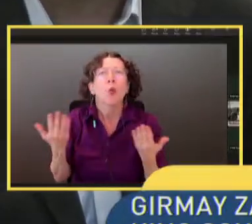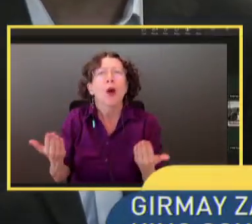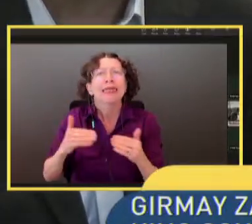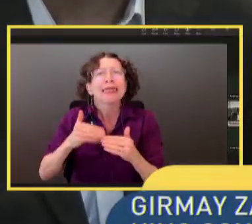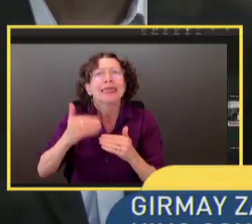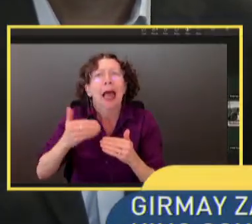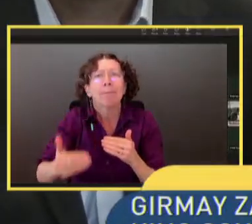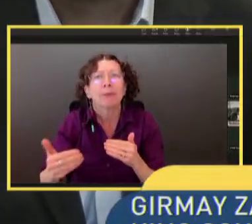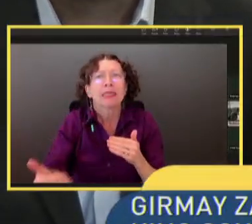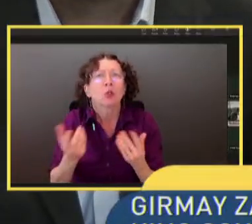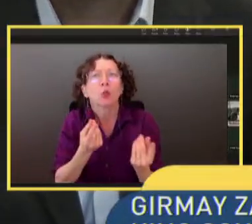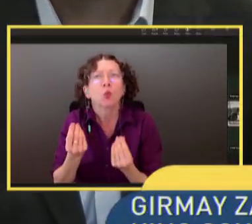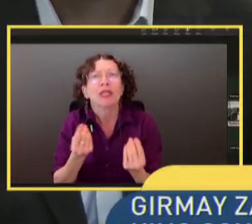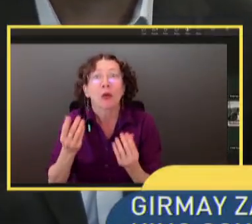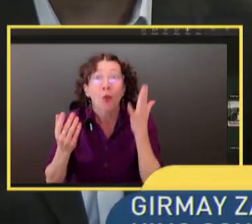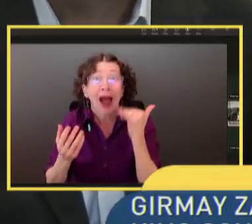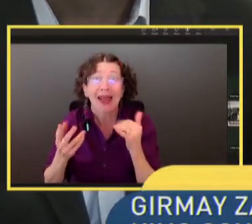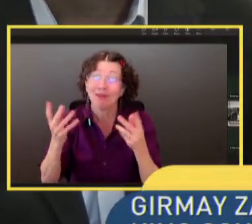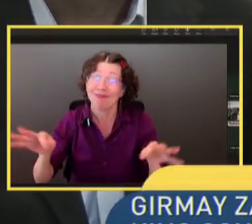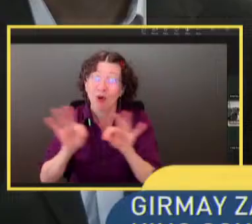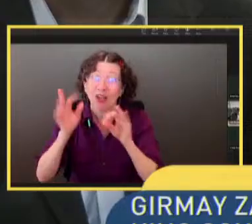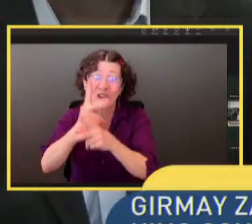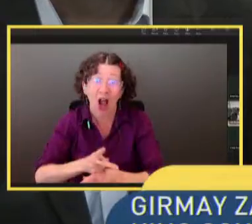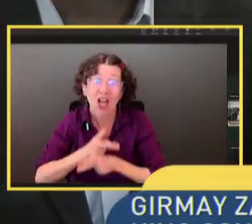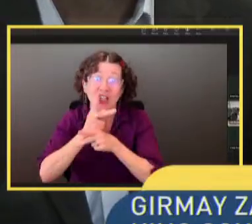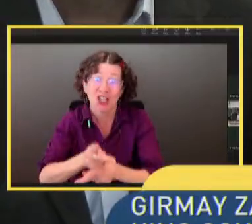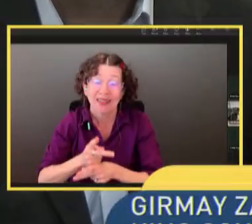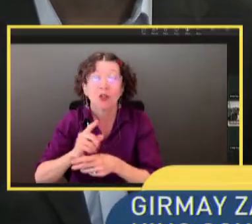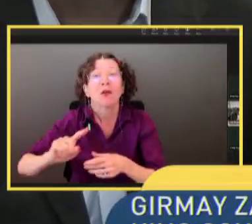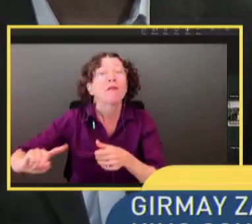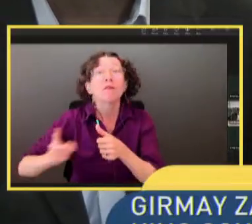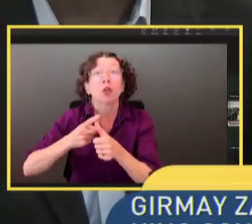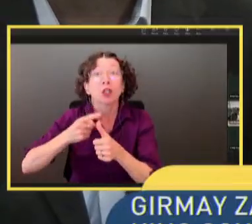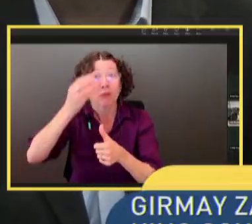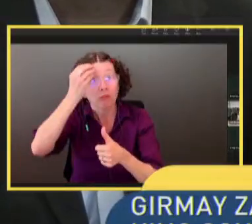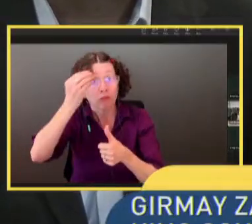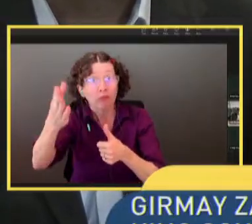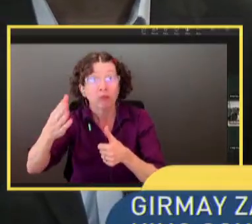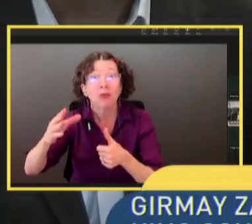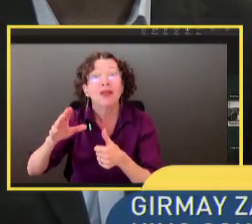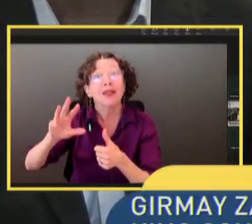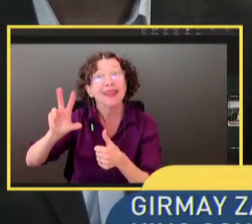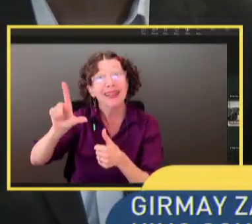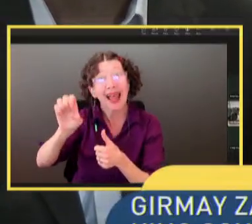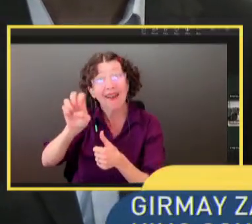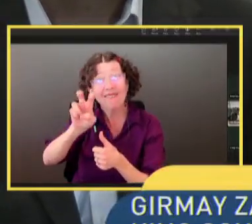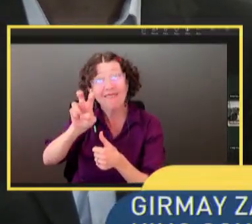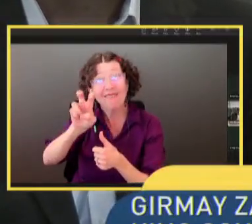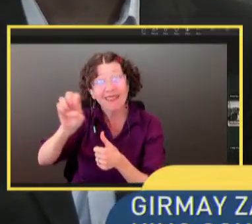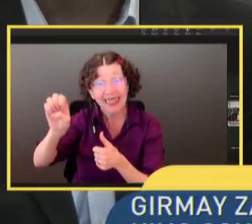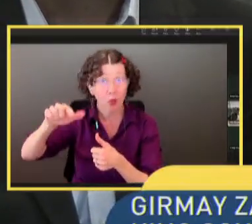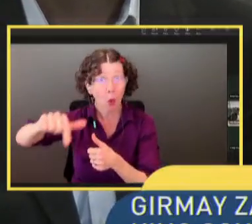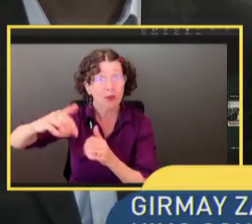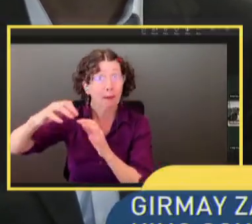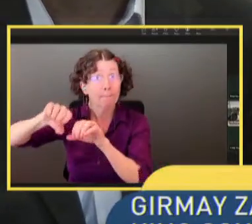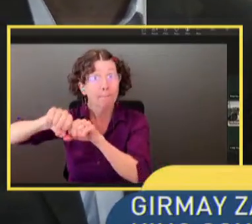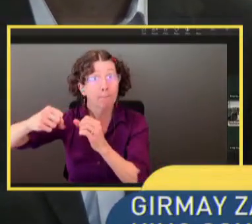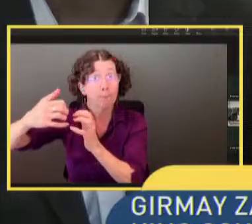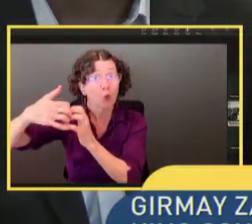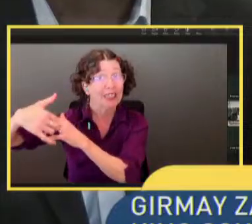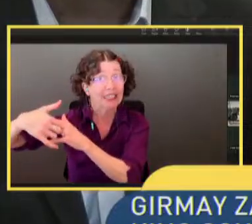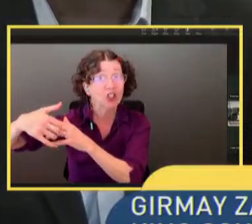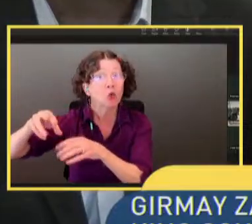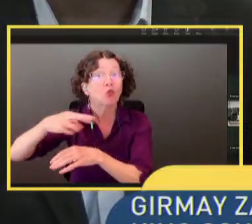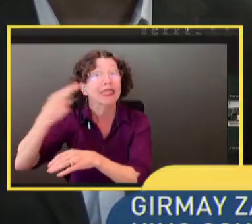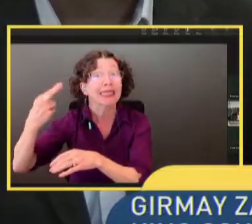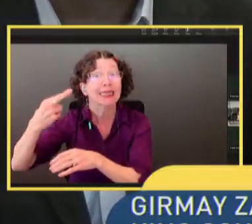is going to be the last time that we call you all together to share updates. We want to make sure our residents have up-to-date information about the current risks and the steps